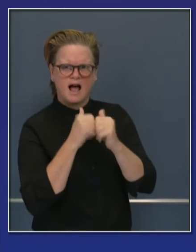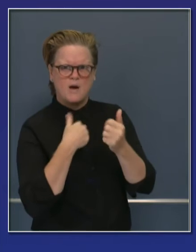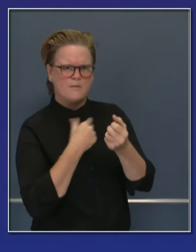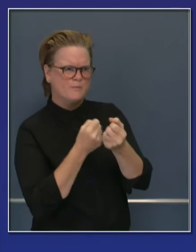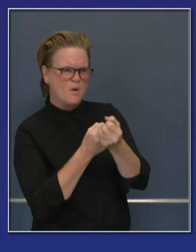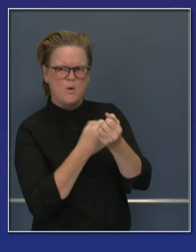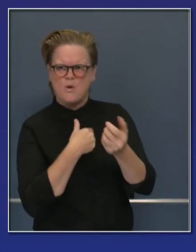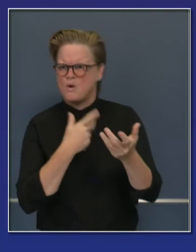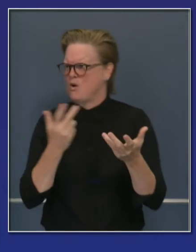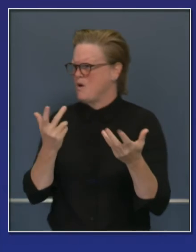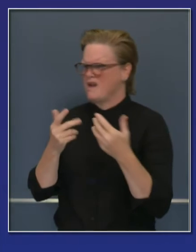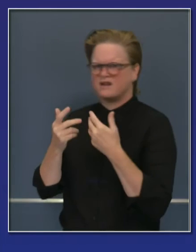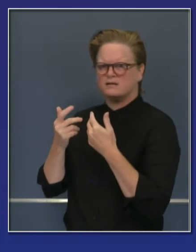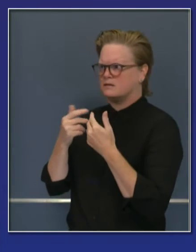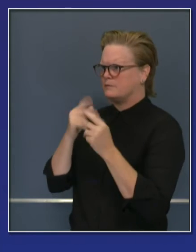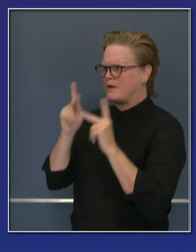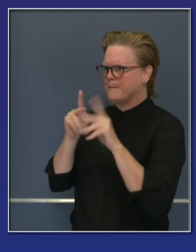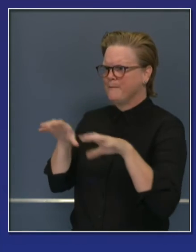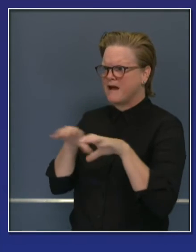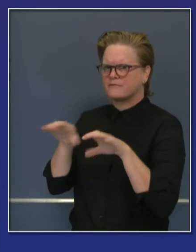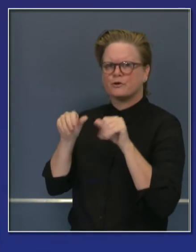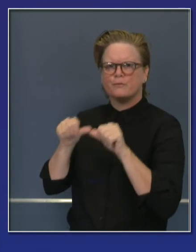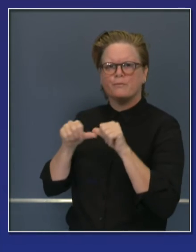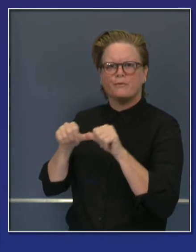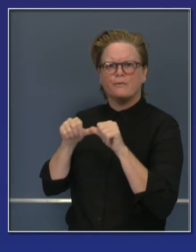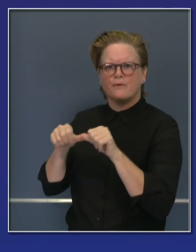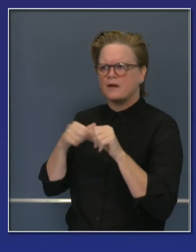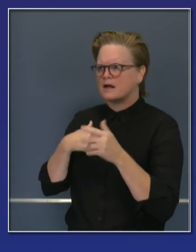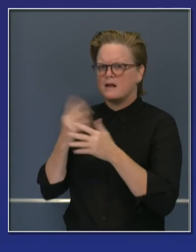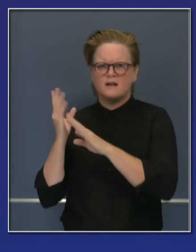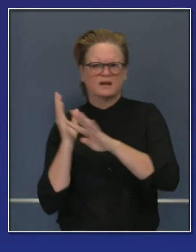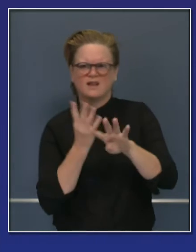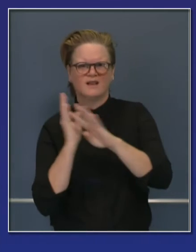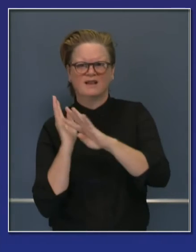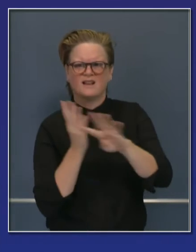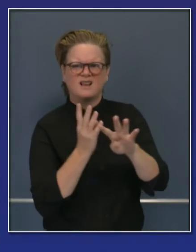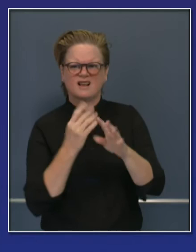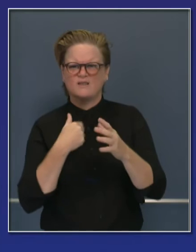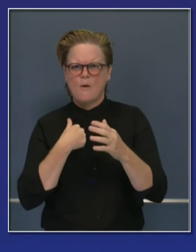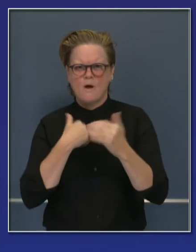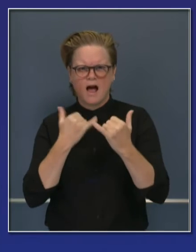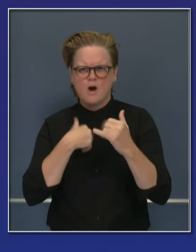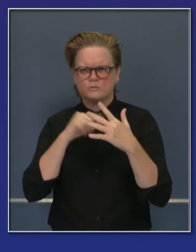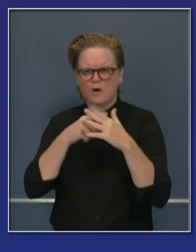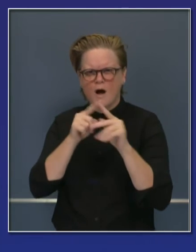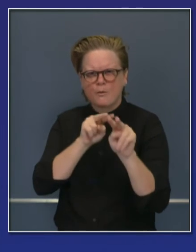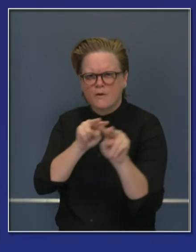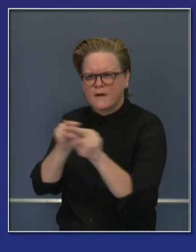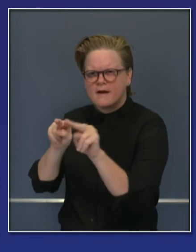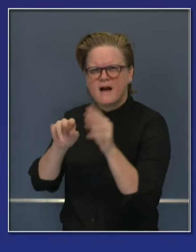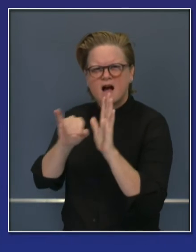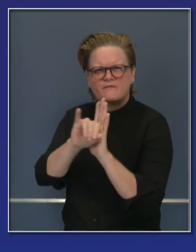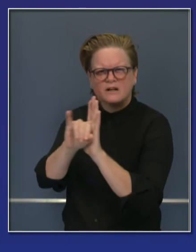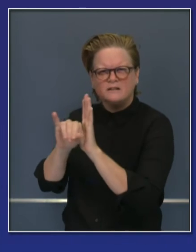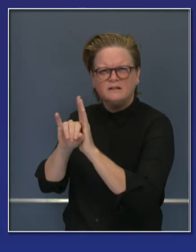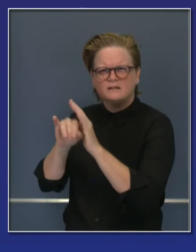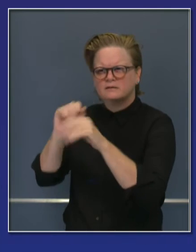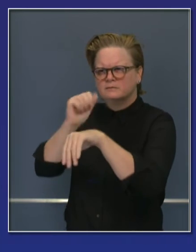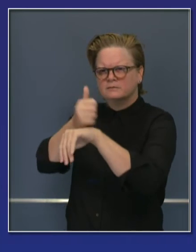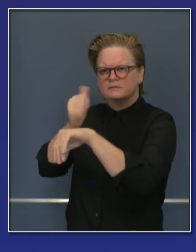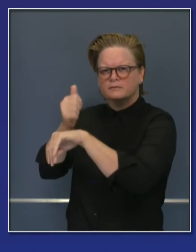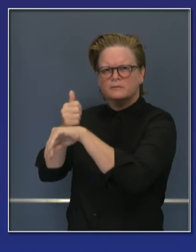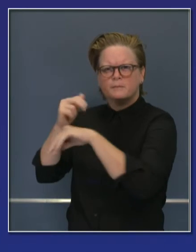have 11 surge facilities that we have pre-positioned all throughout the state of California, what we refer to as warm